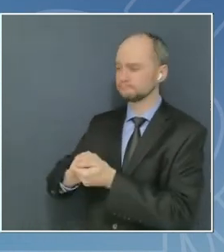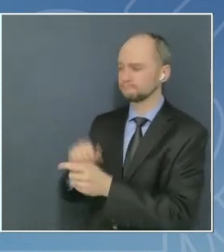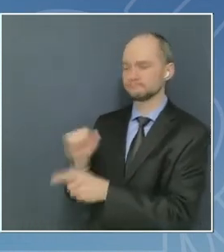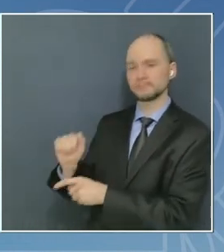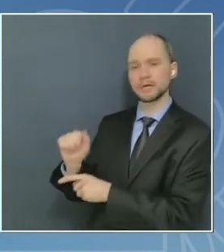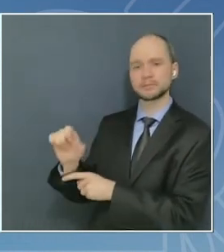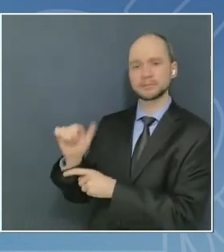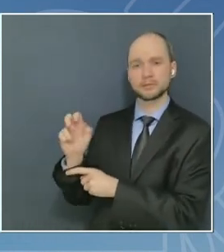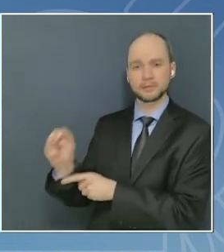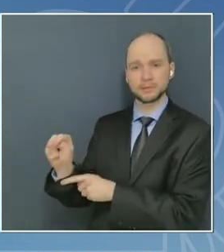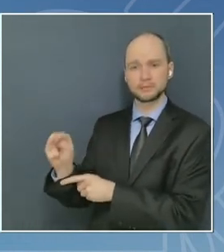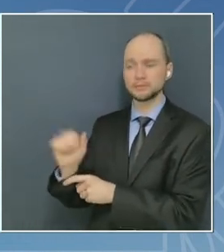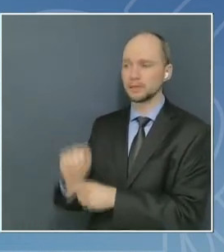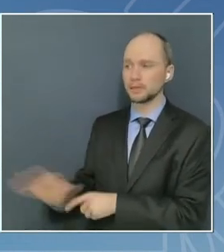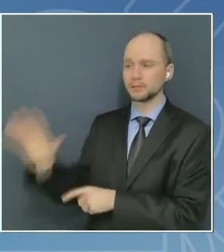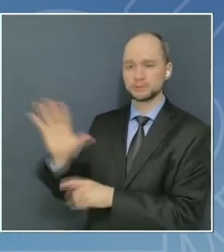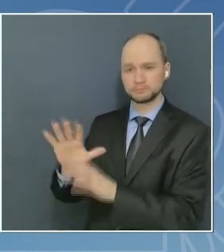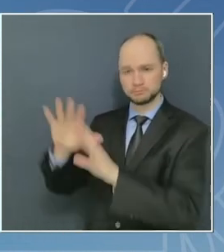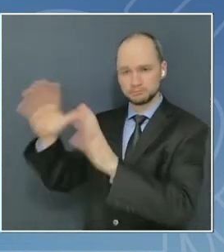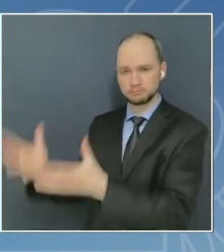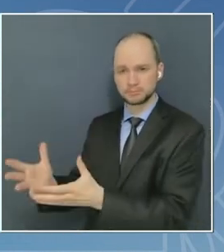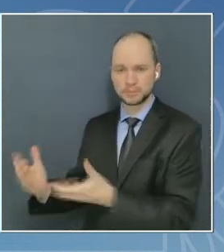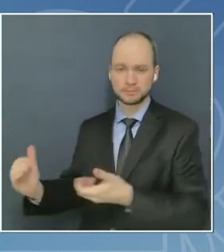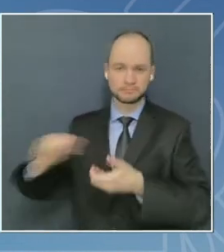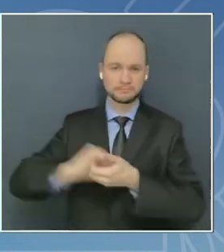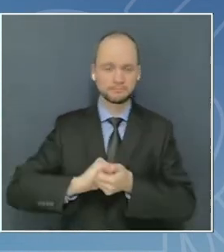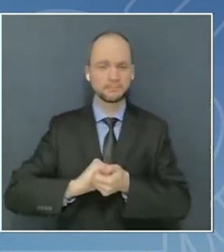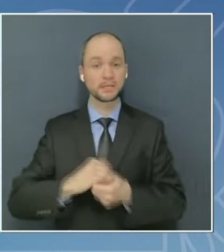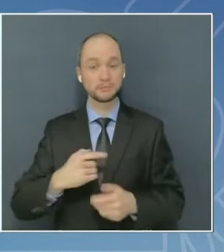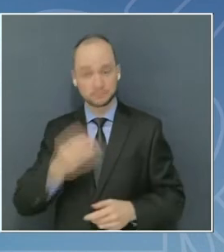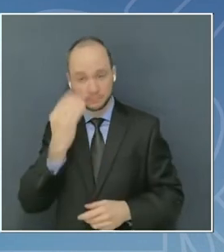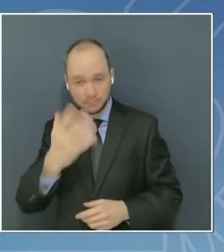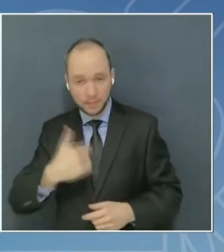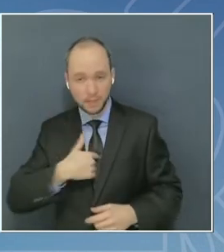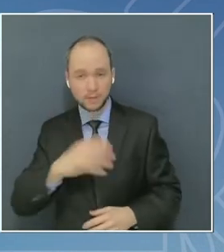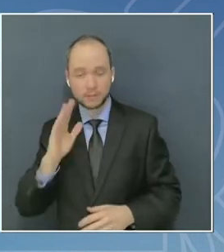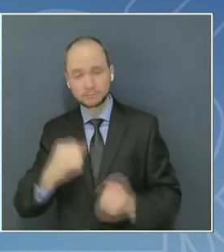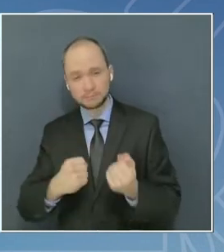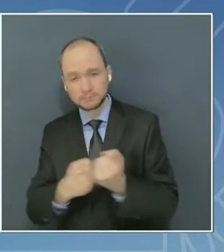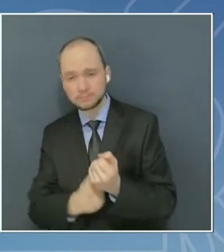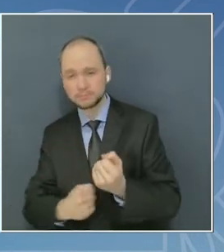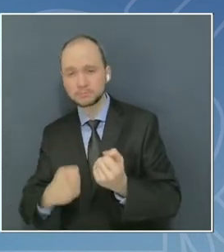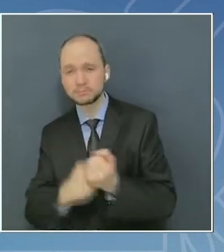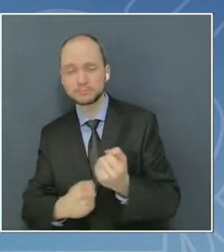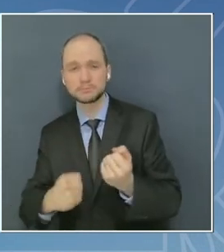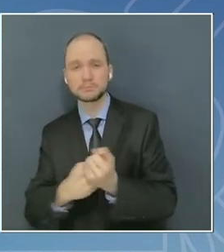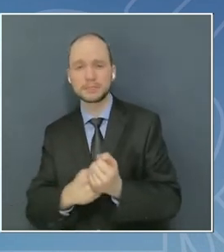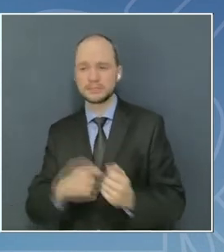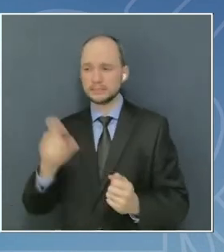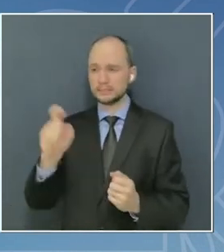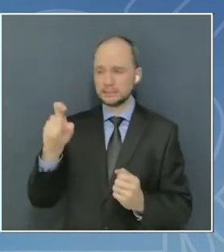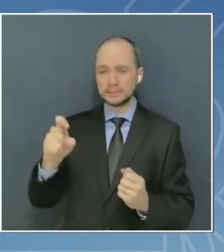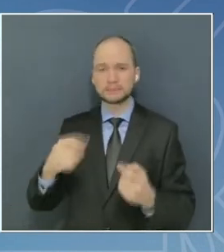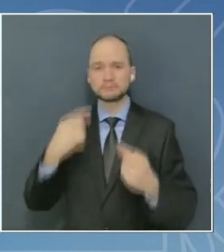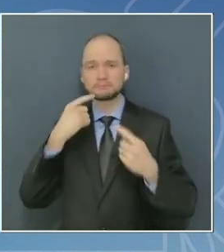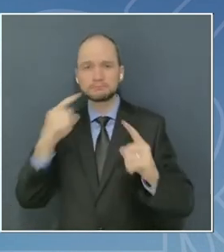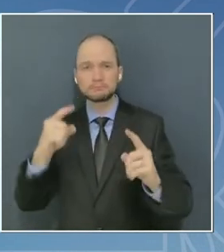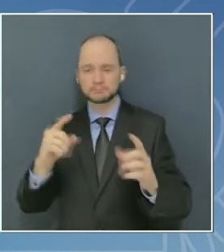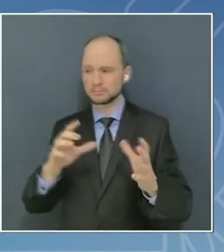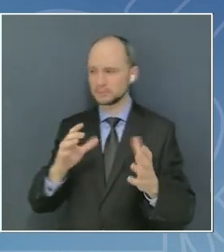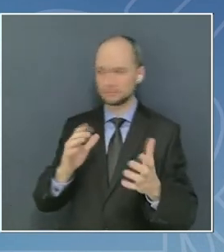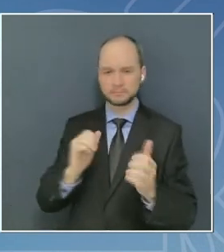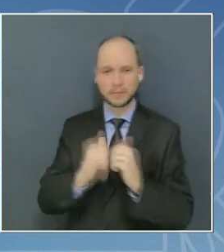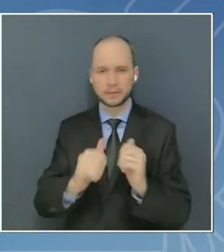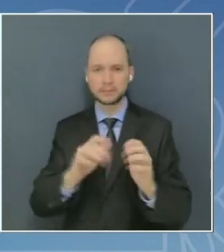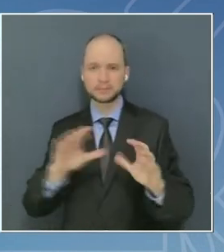us. Please know that I'm never going to stop advocating for all of our needs in Congress, needs that must be recognized, not just this one month